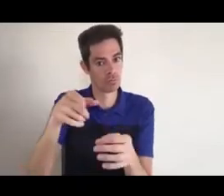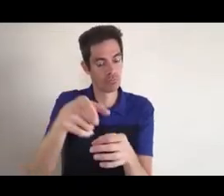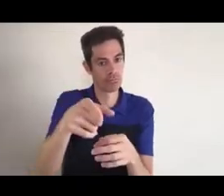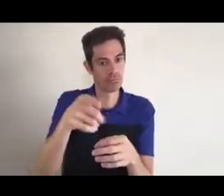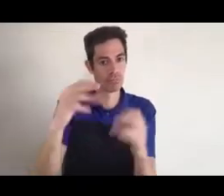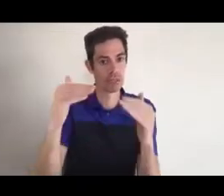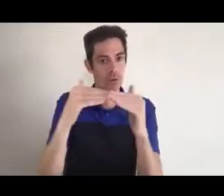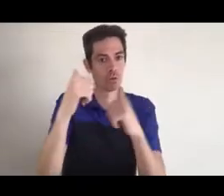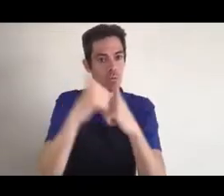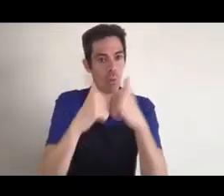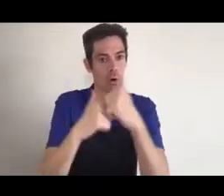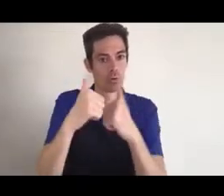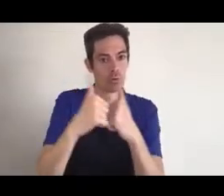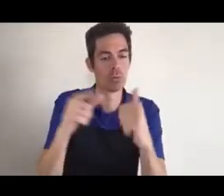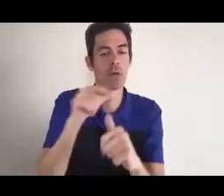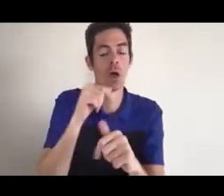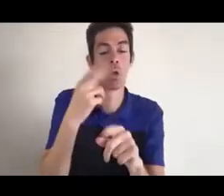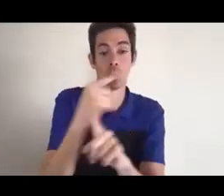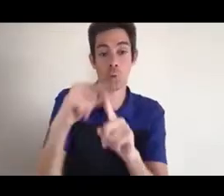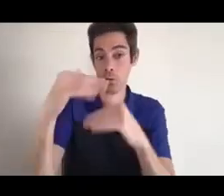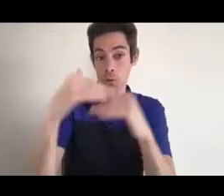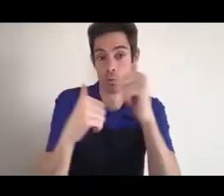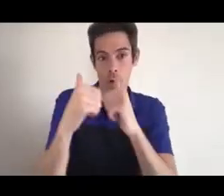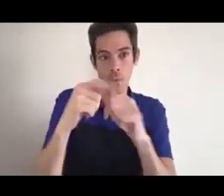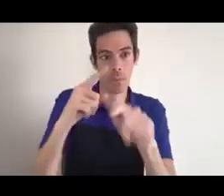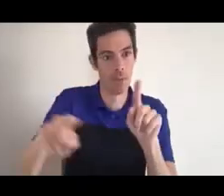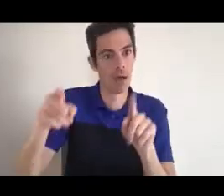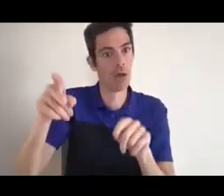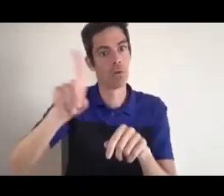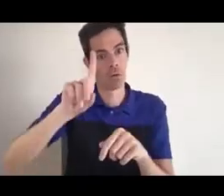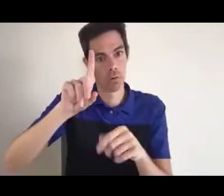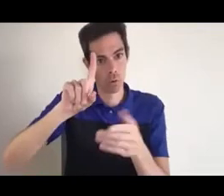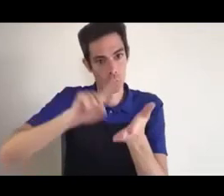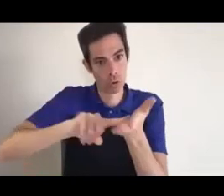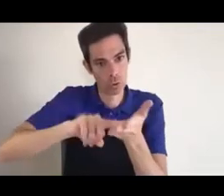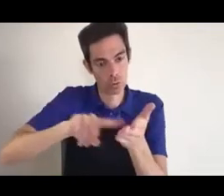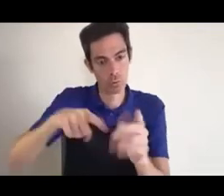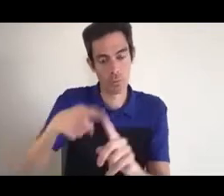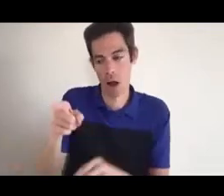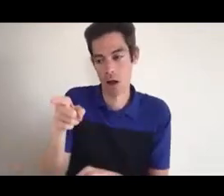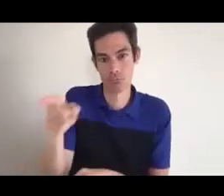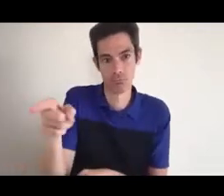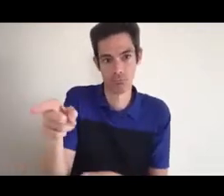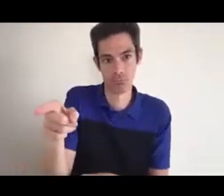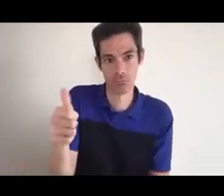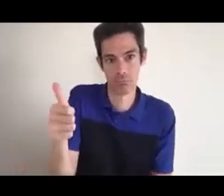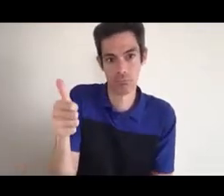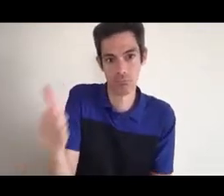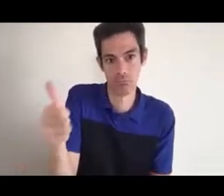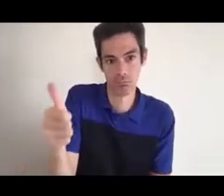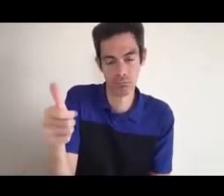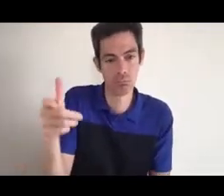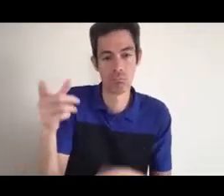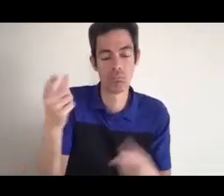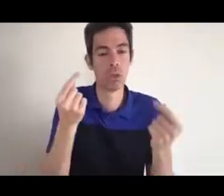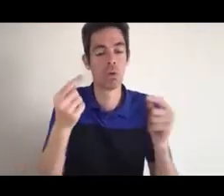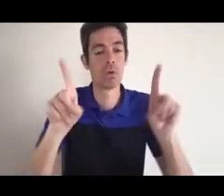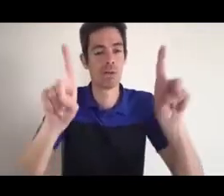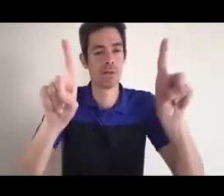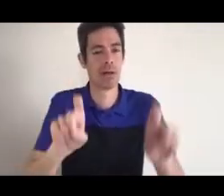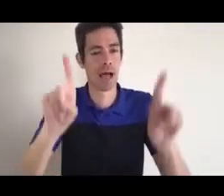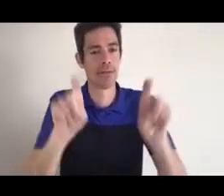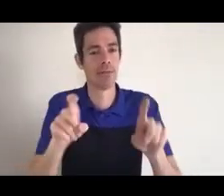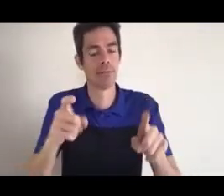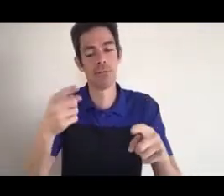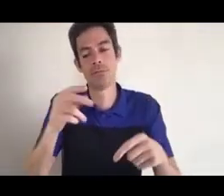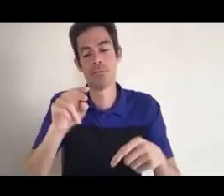actually doing research related to that right now, to equal structure. They didn't use that term, but they're researching the idea about the